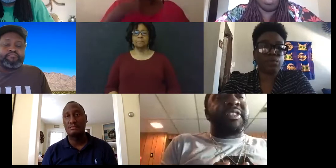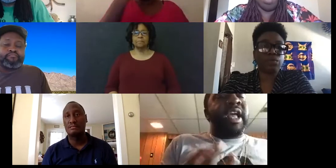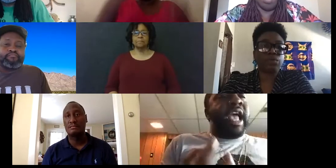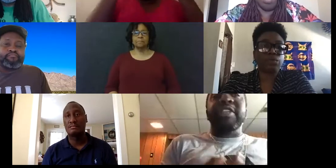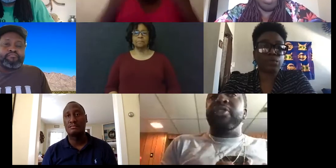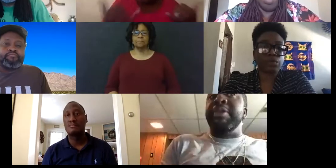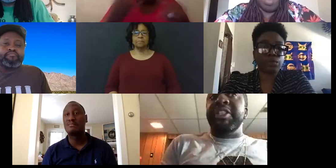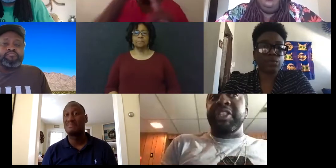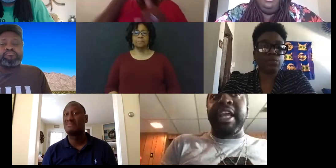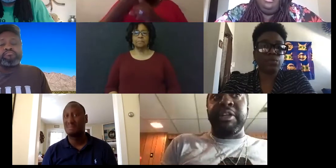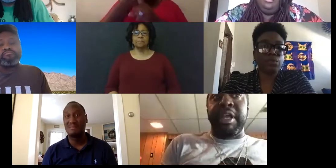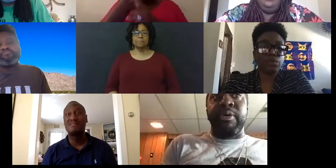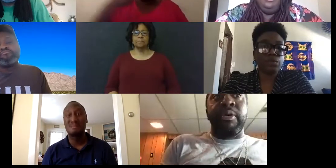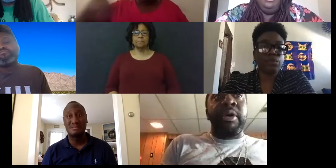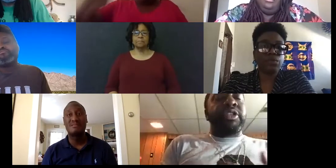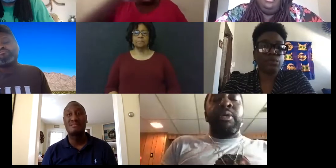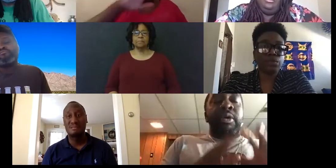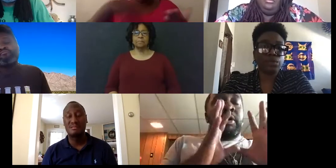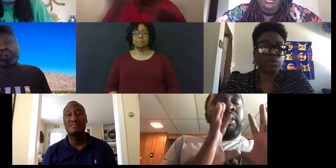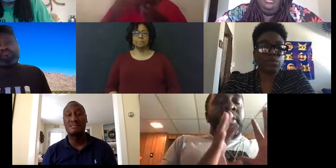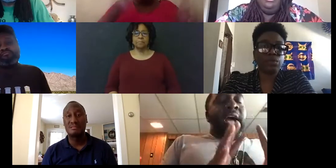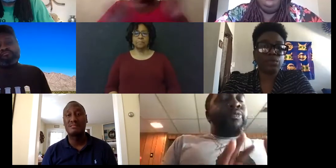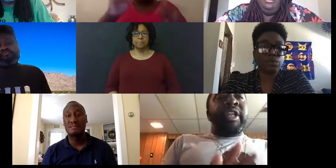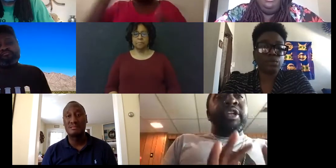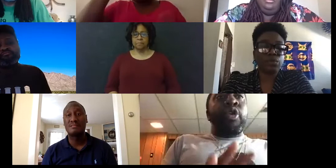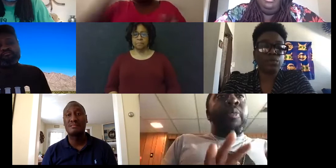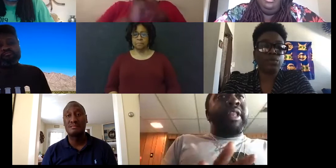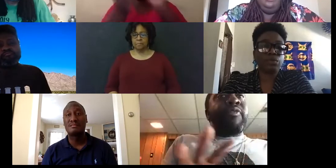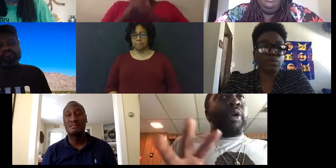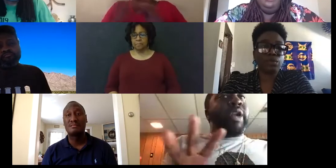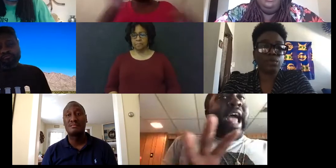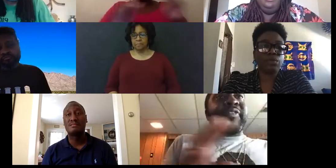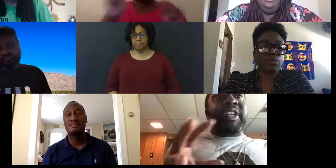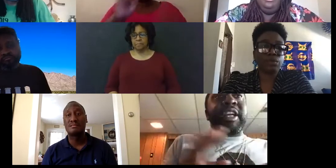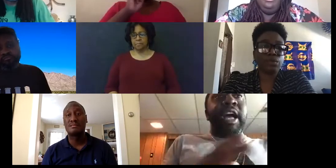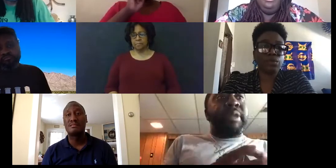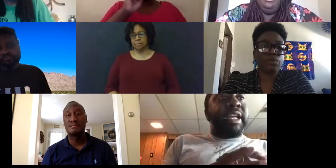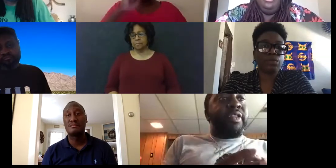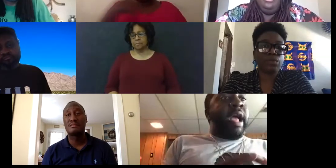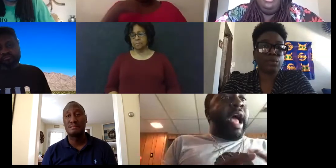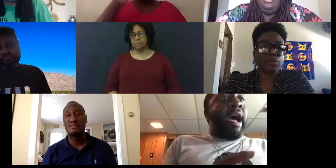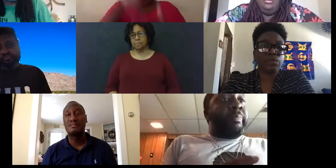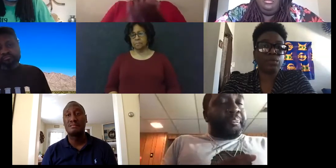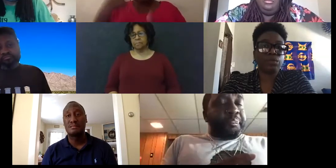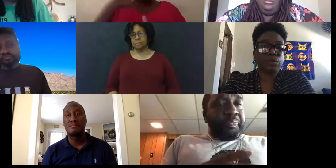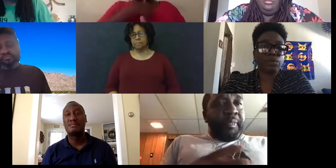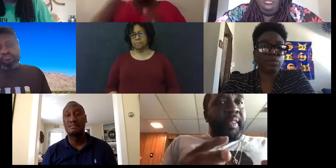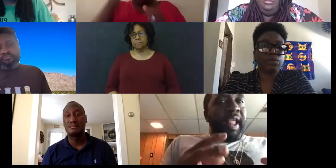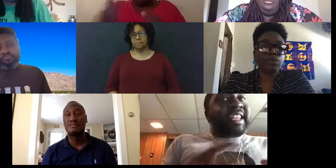that impacted all of us. And it's going to be changing people. So I really do believe we're going to have to come